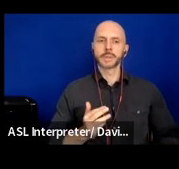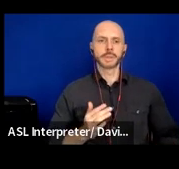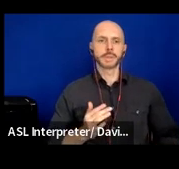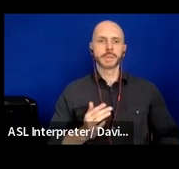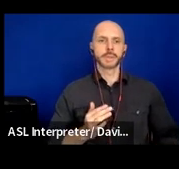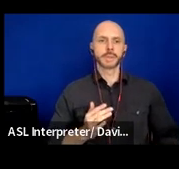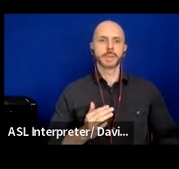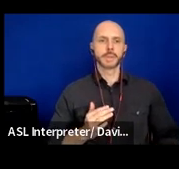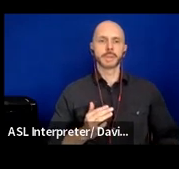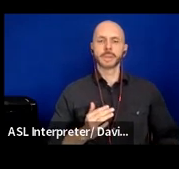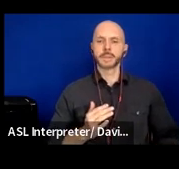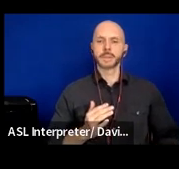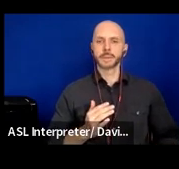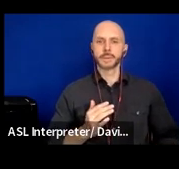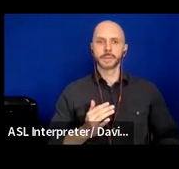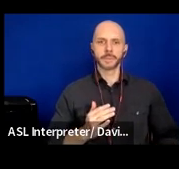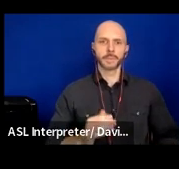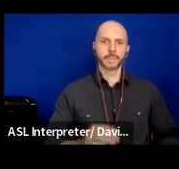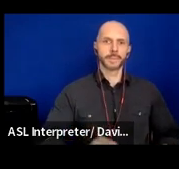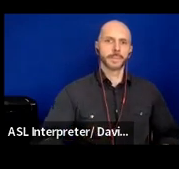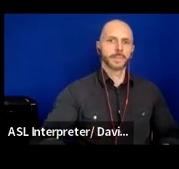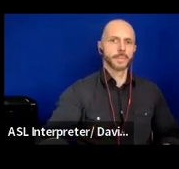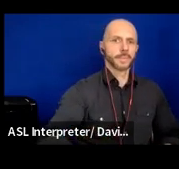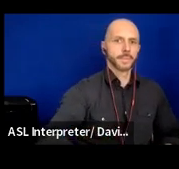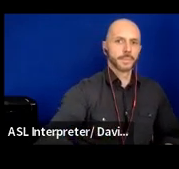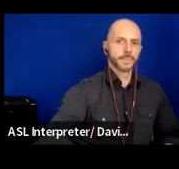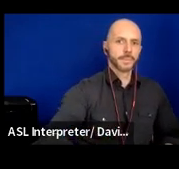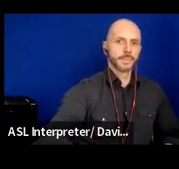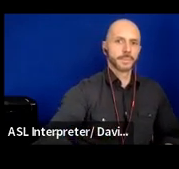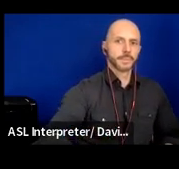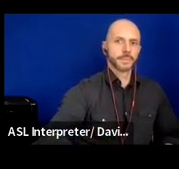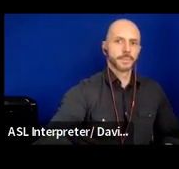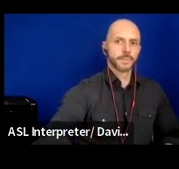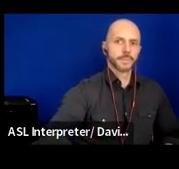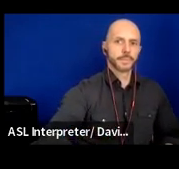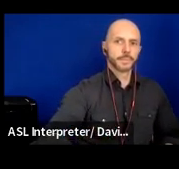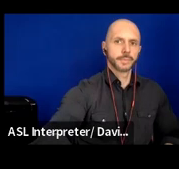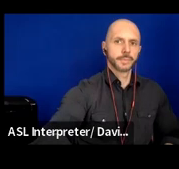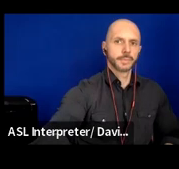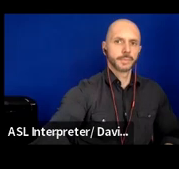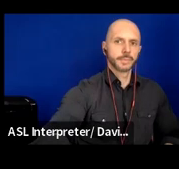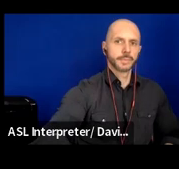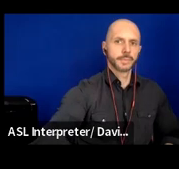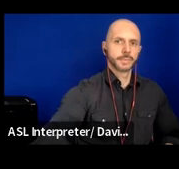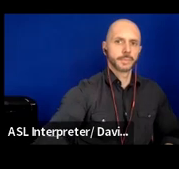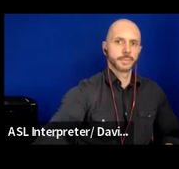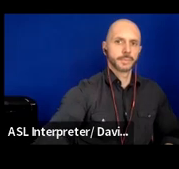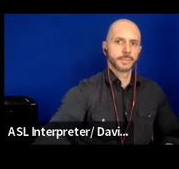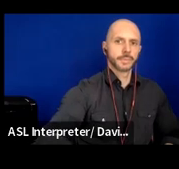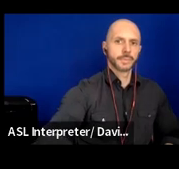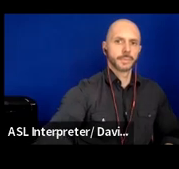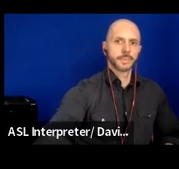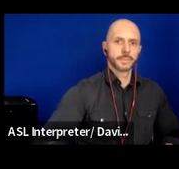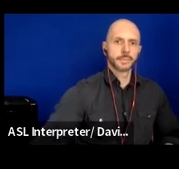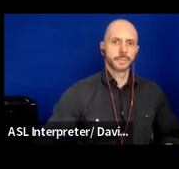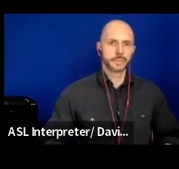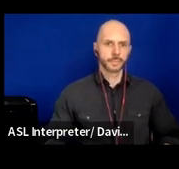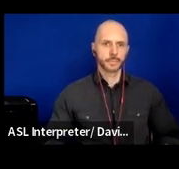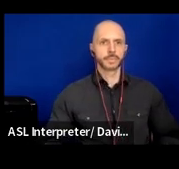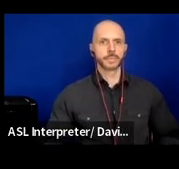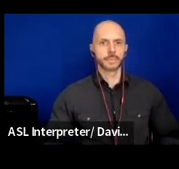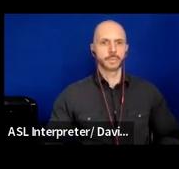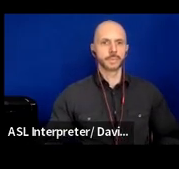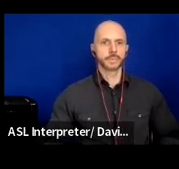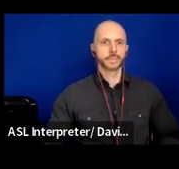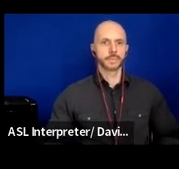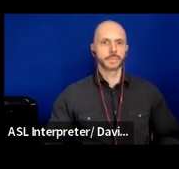that was sent to you with just those lists of examples of ways that privilege and power exist. And so again, you're going through and,